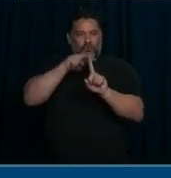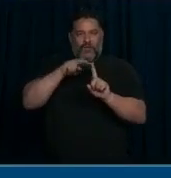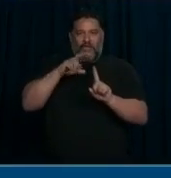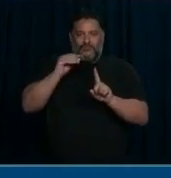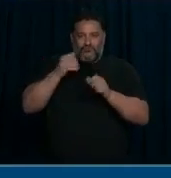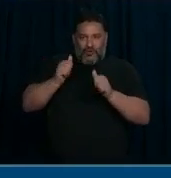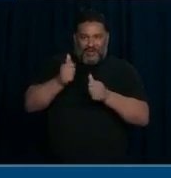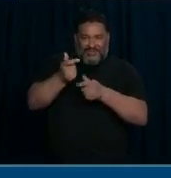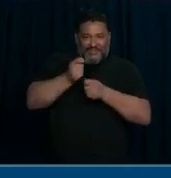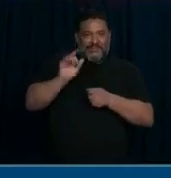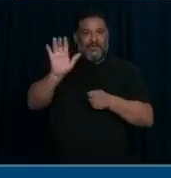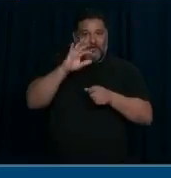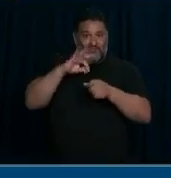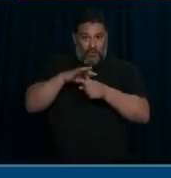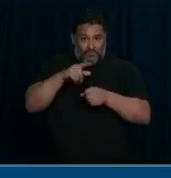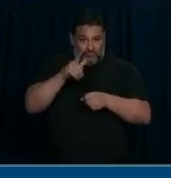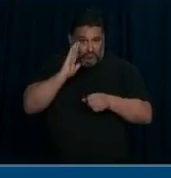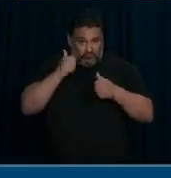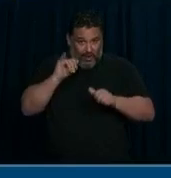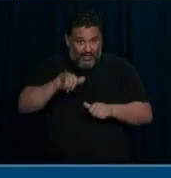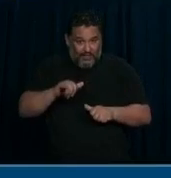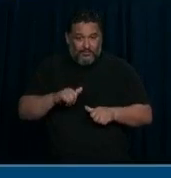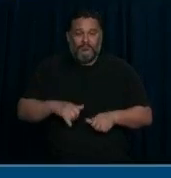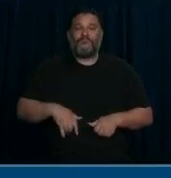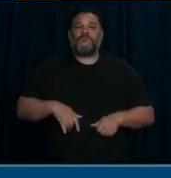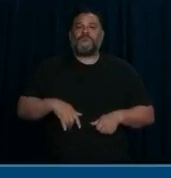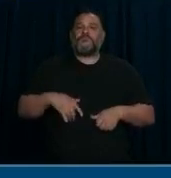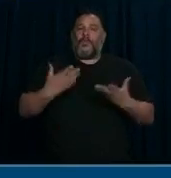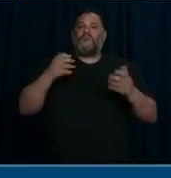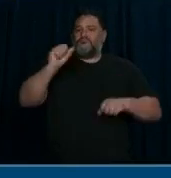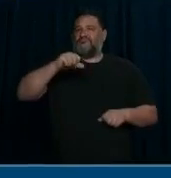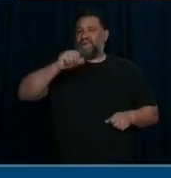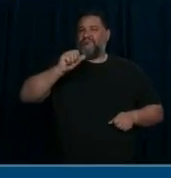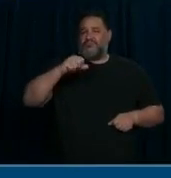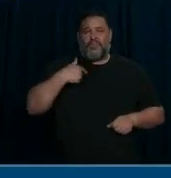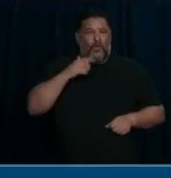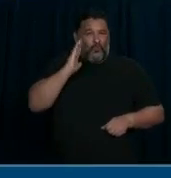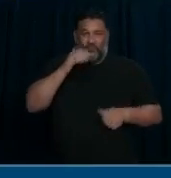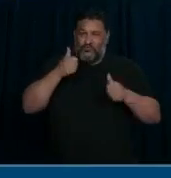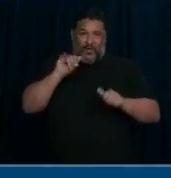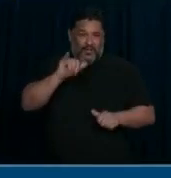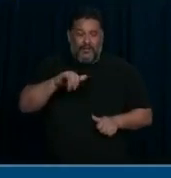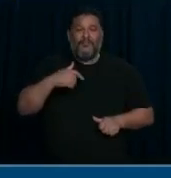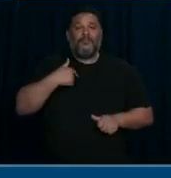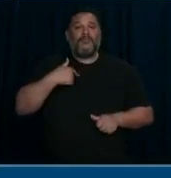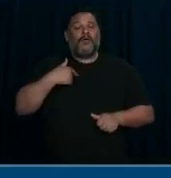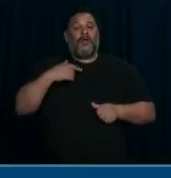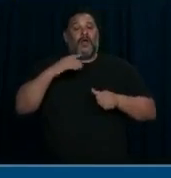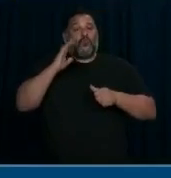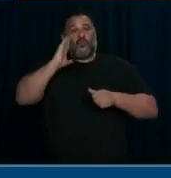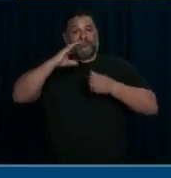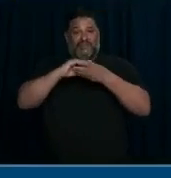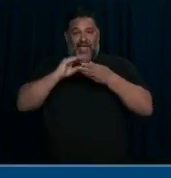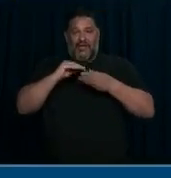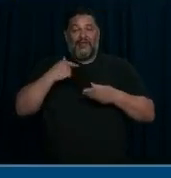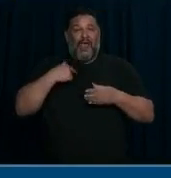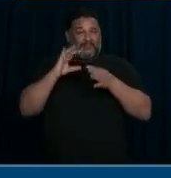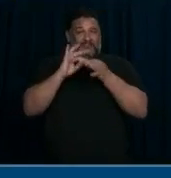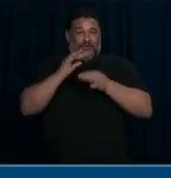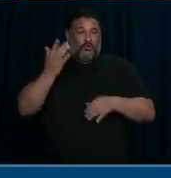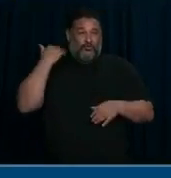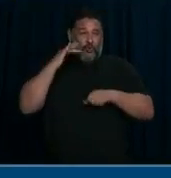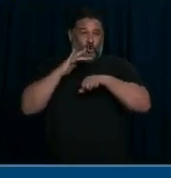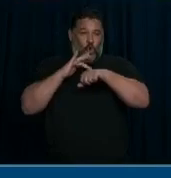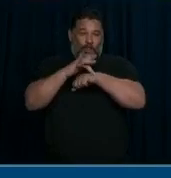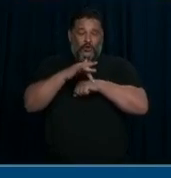that? Well, absolutely. I would try that. What I would say is, and what I referenced earlier, was